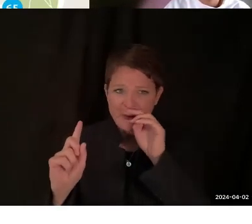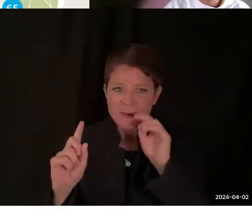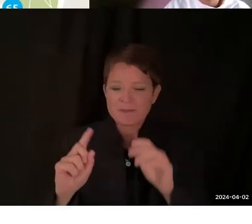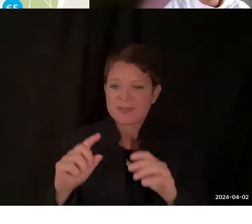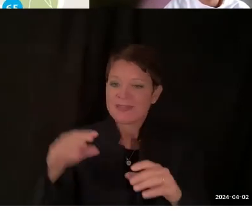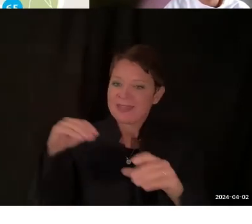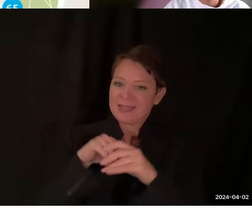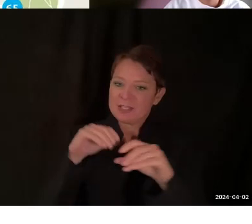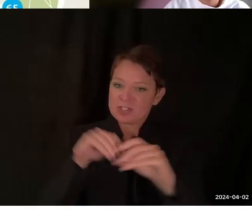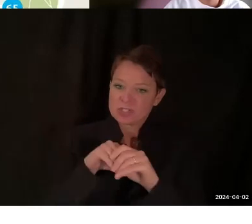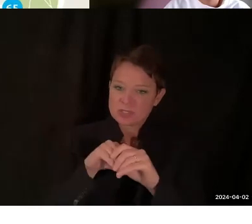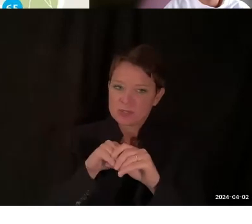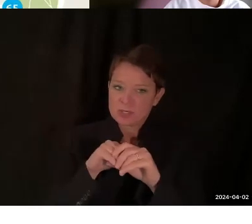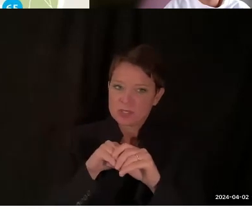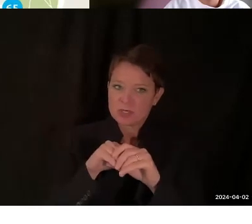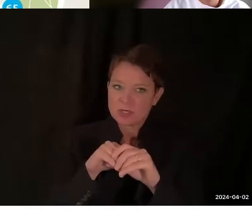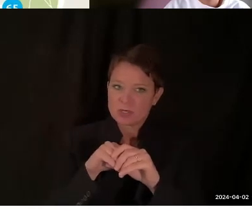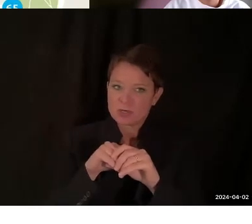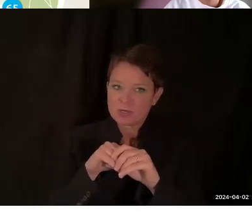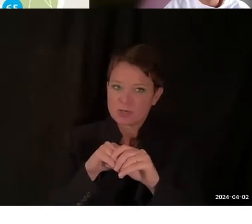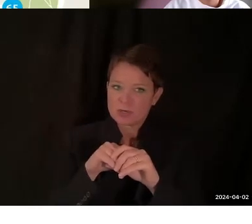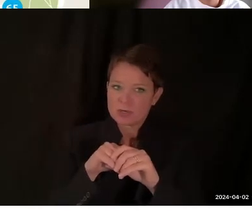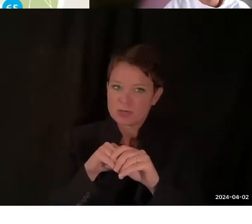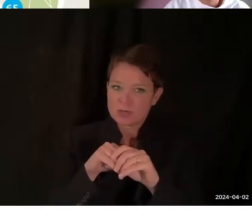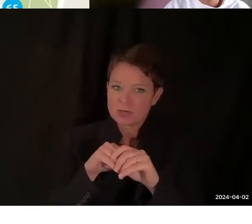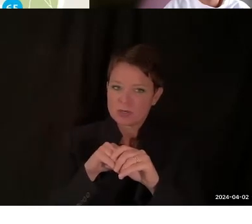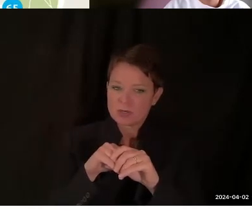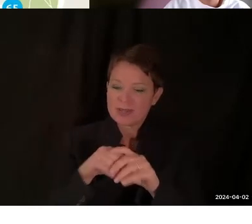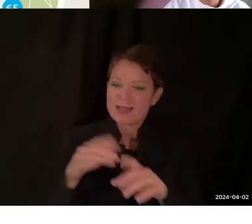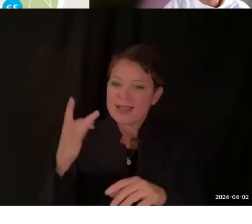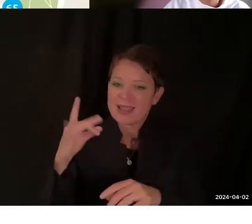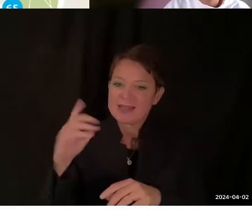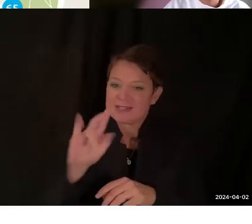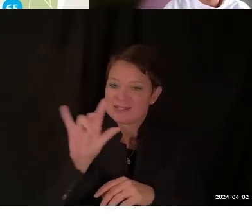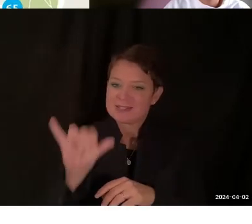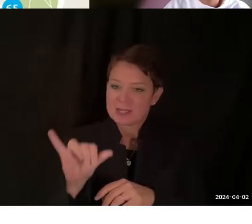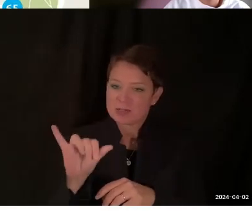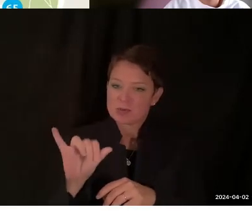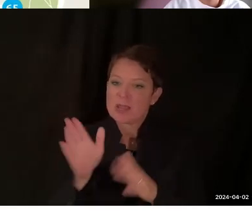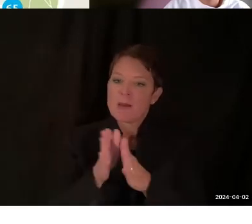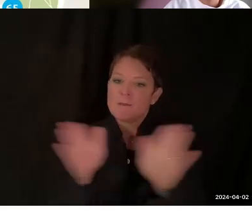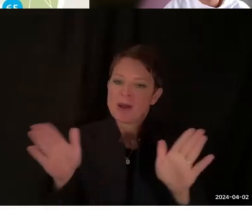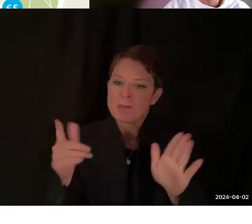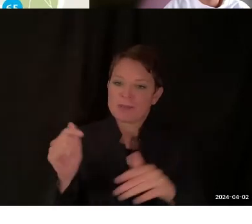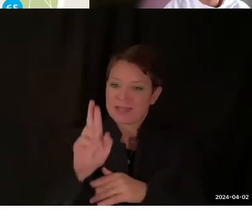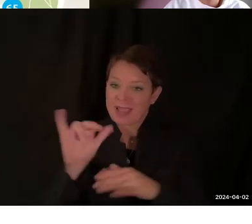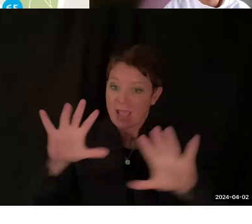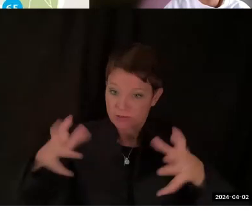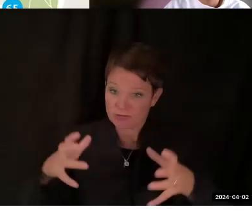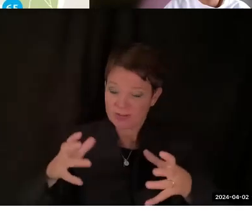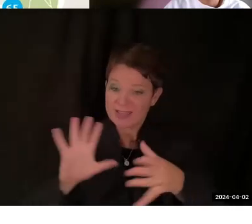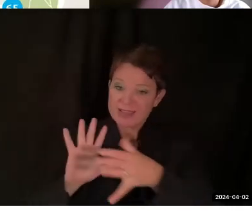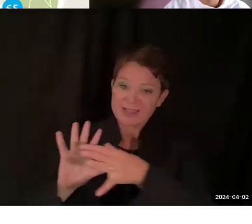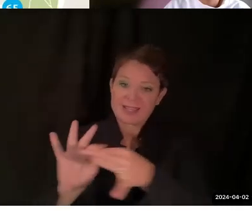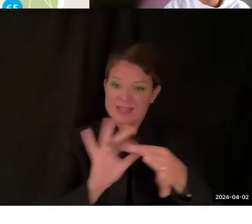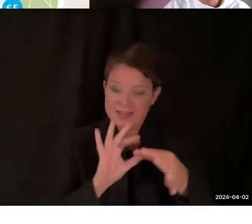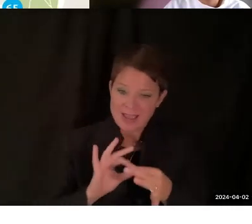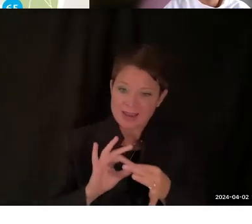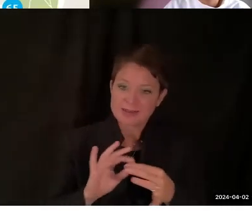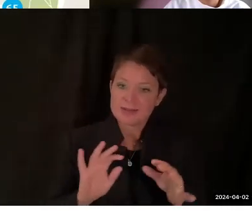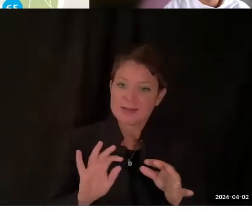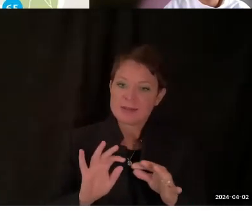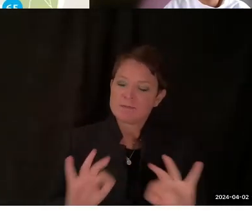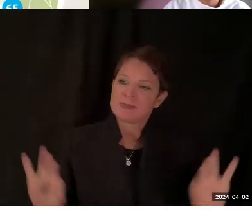the interior great, you know, 18th century public galleries connect key civic